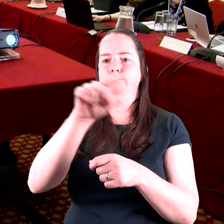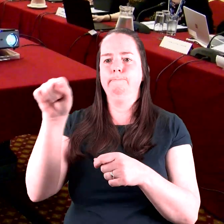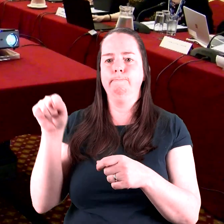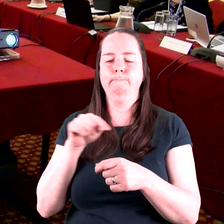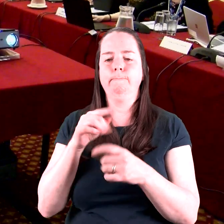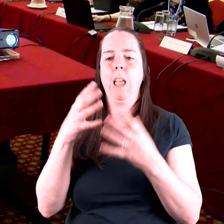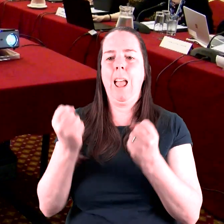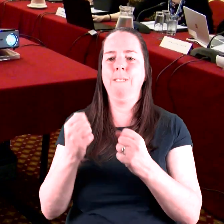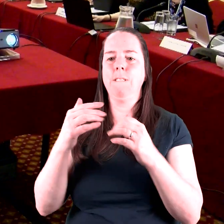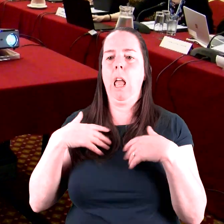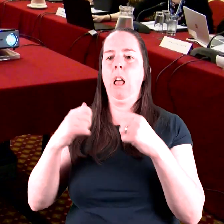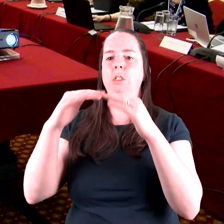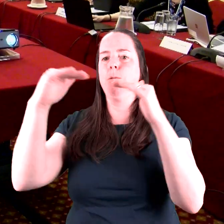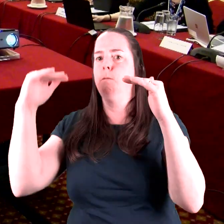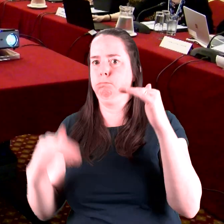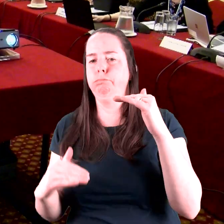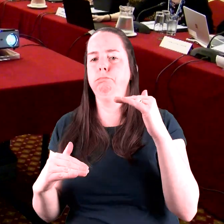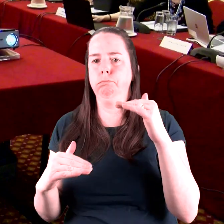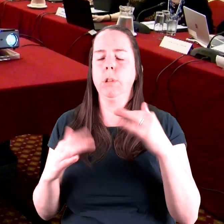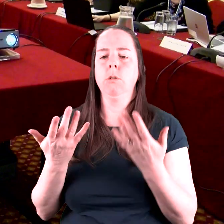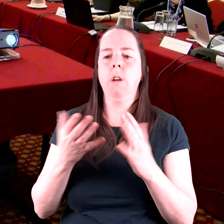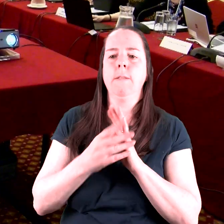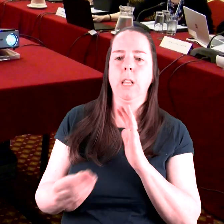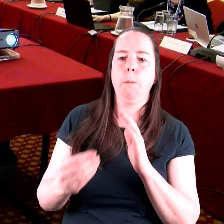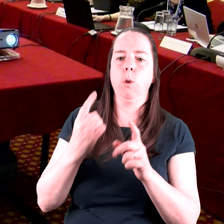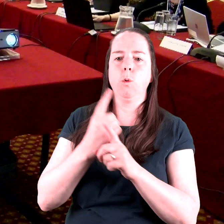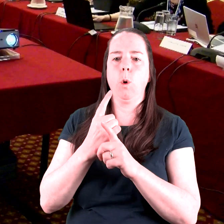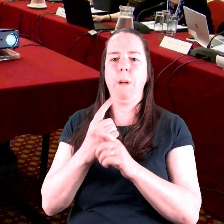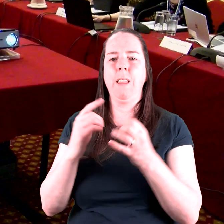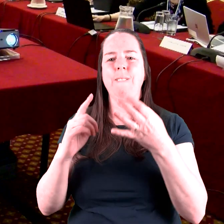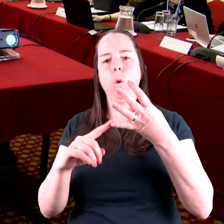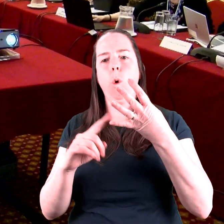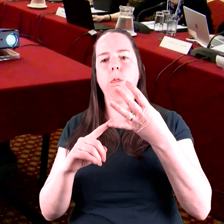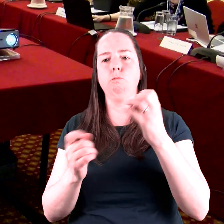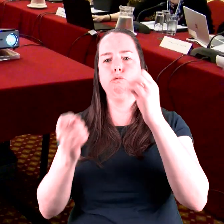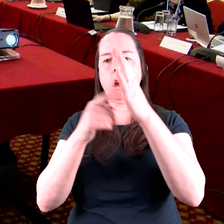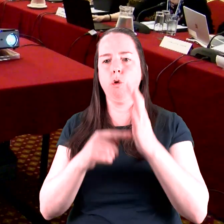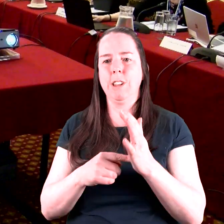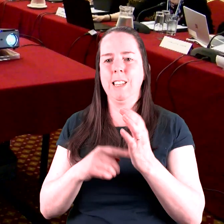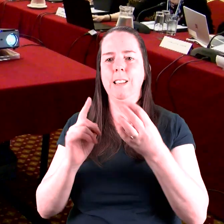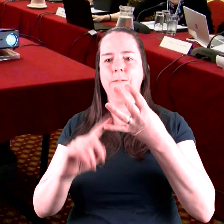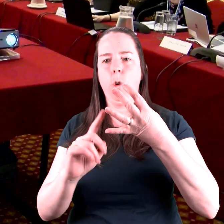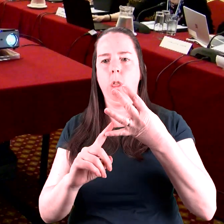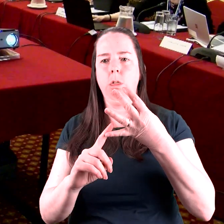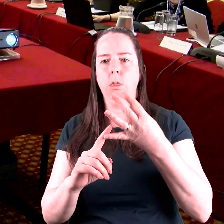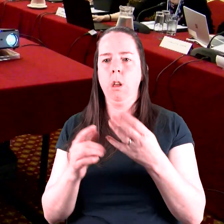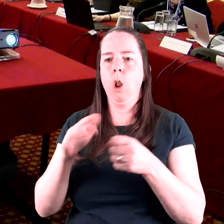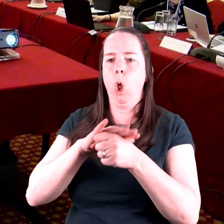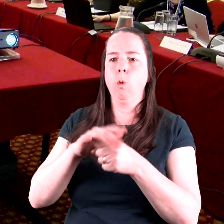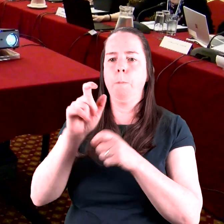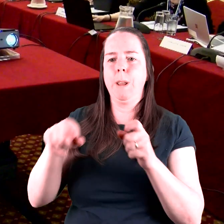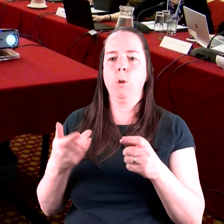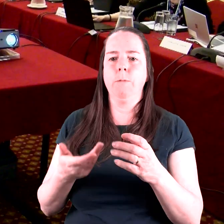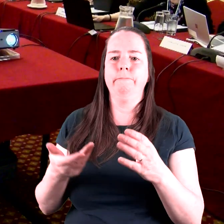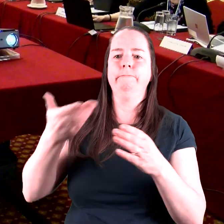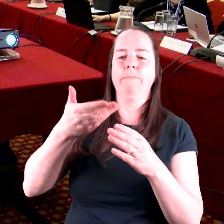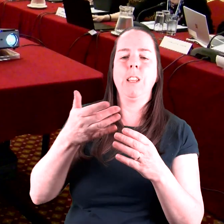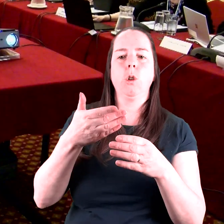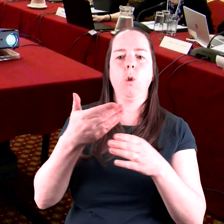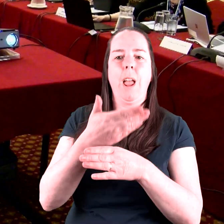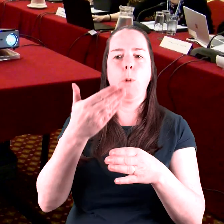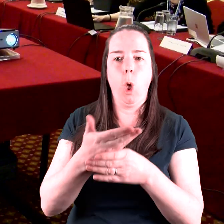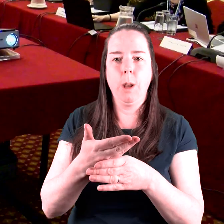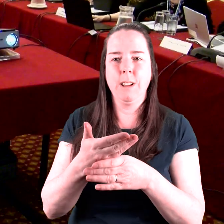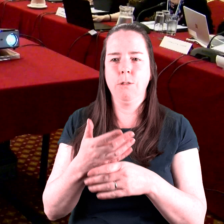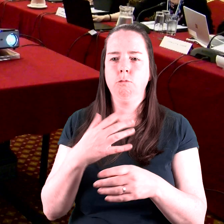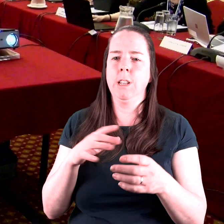those that experience health inequalities. So for example, Karen talked about that 4th priority about getting local people into employment. So